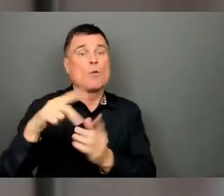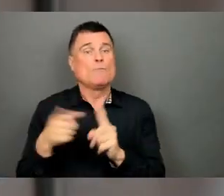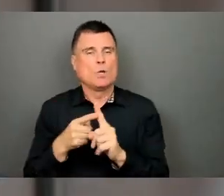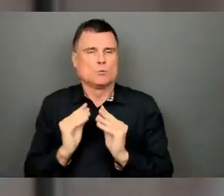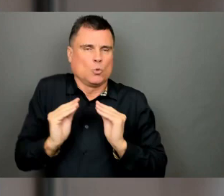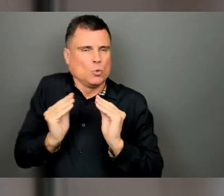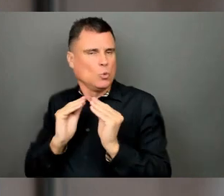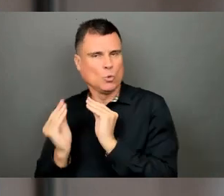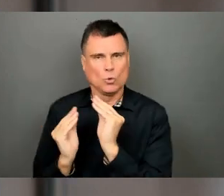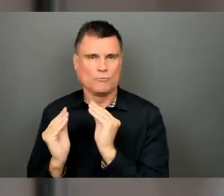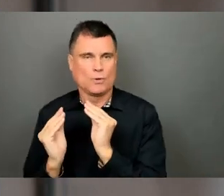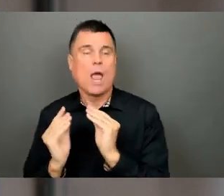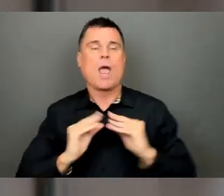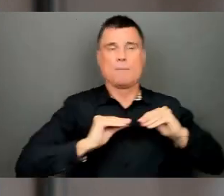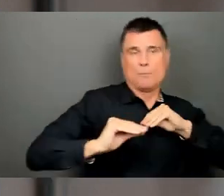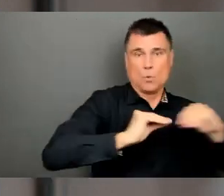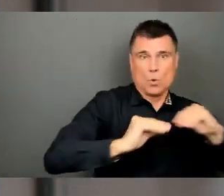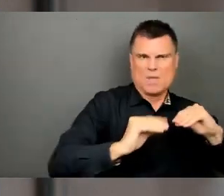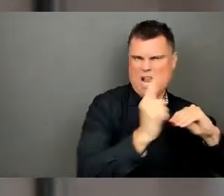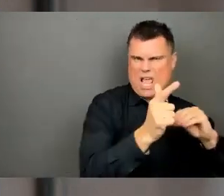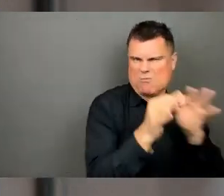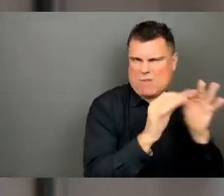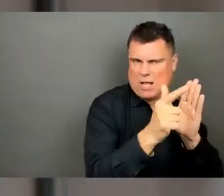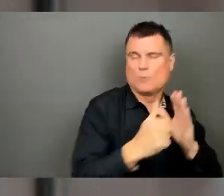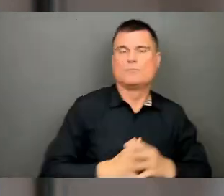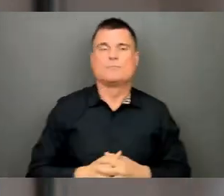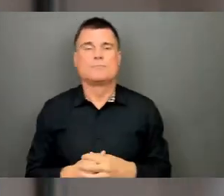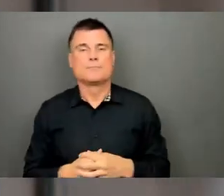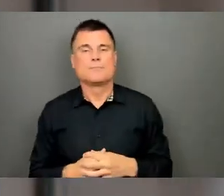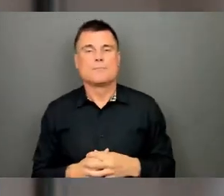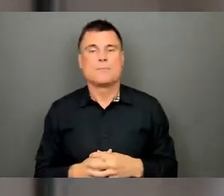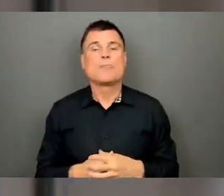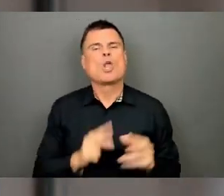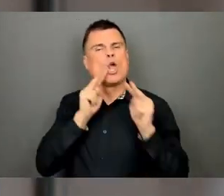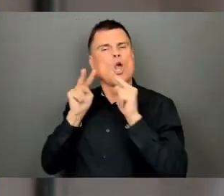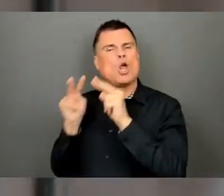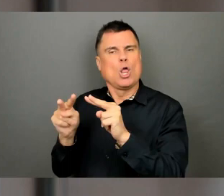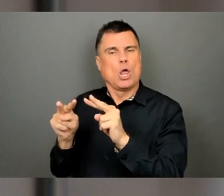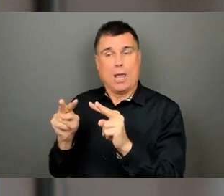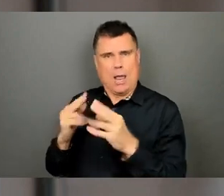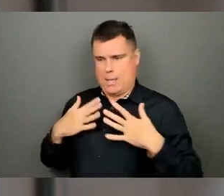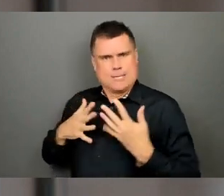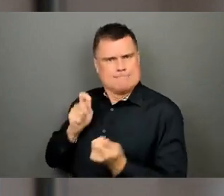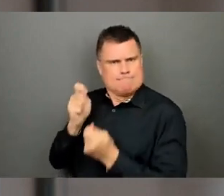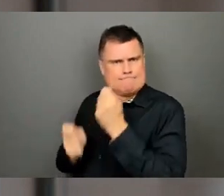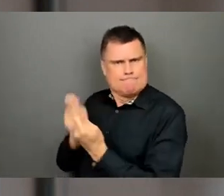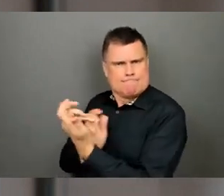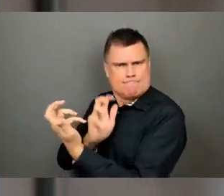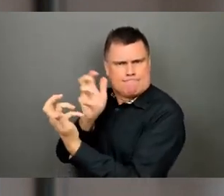2 words, adaptation and translation. Adaptation is basically how we're going to be adapting our